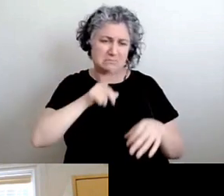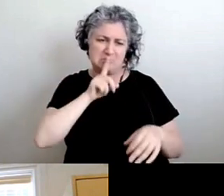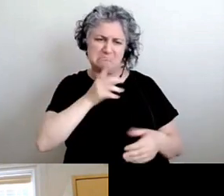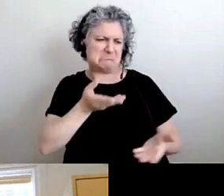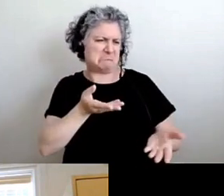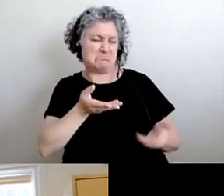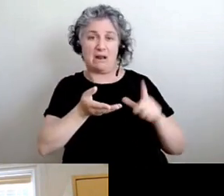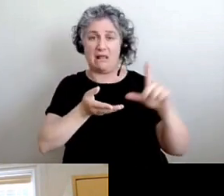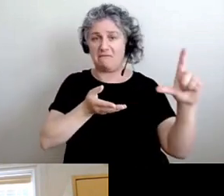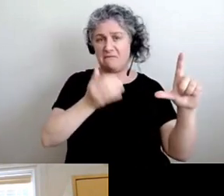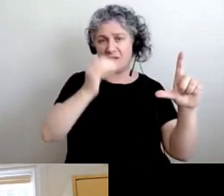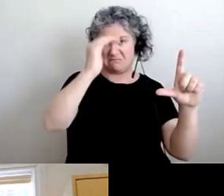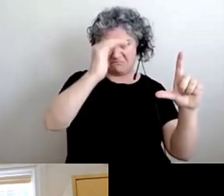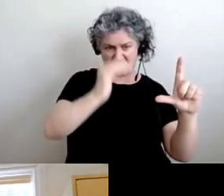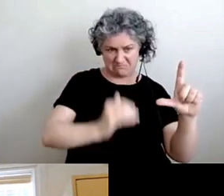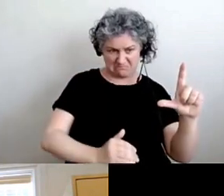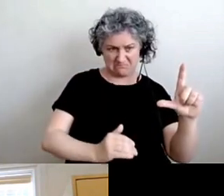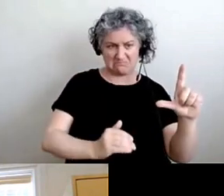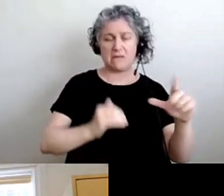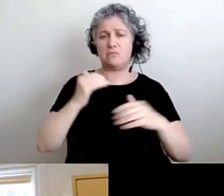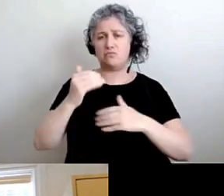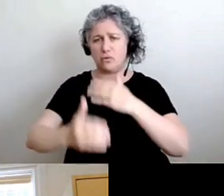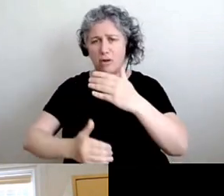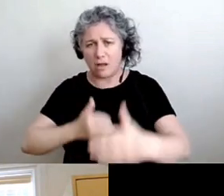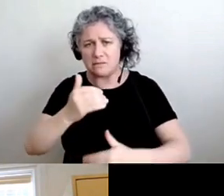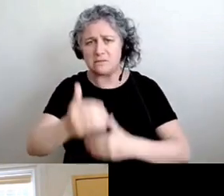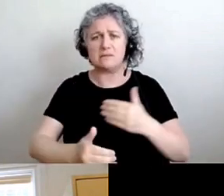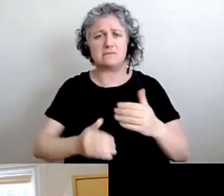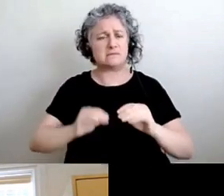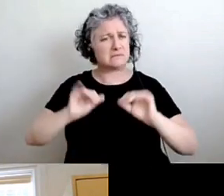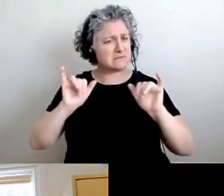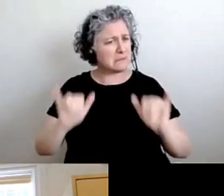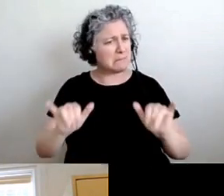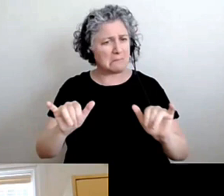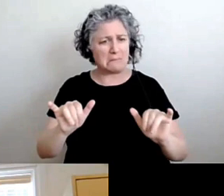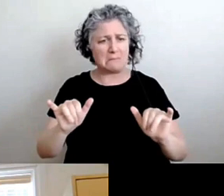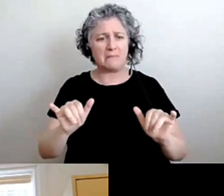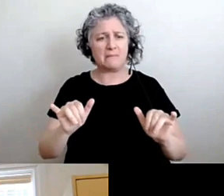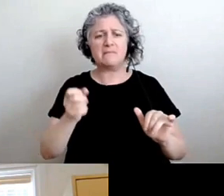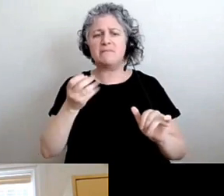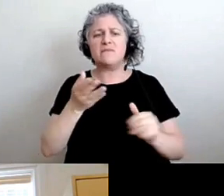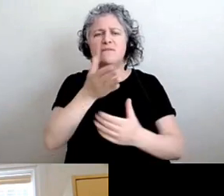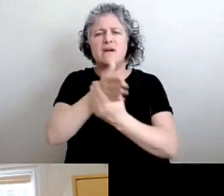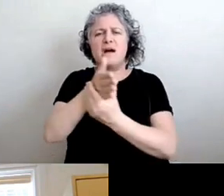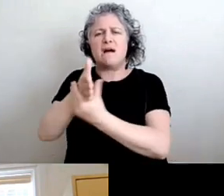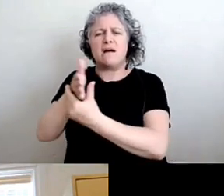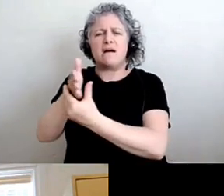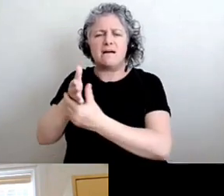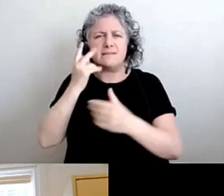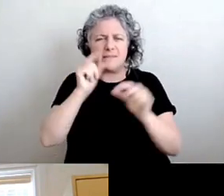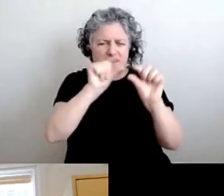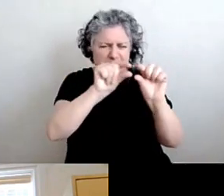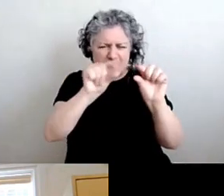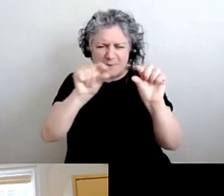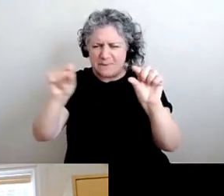on the left, same sort of process. Few different file types on